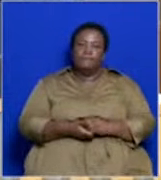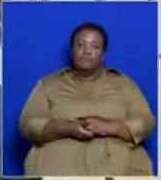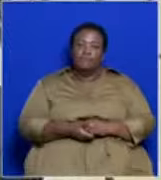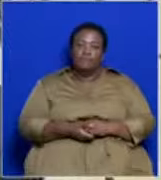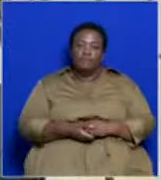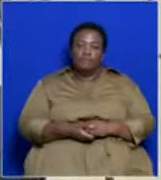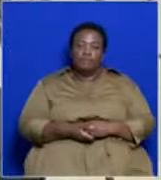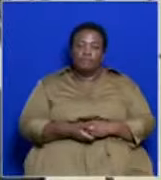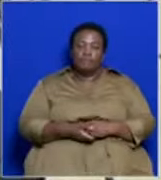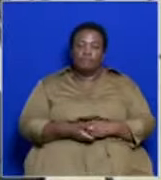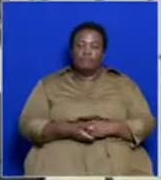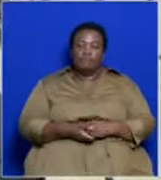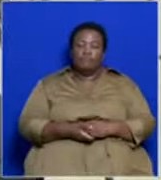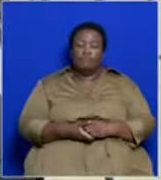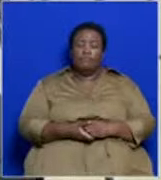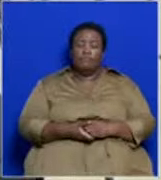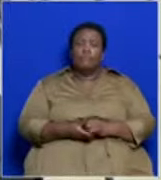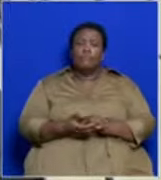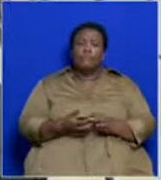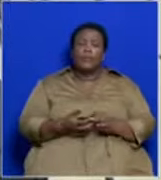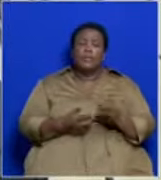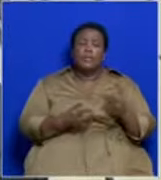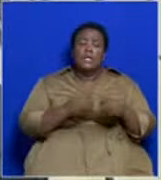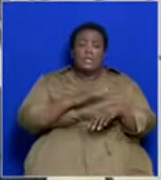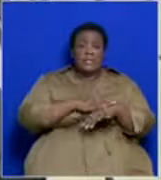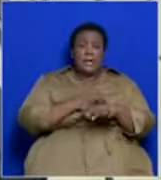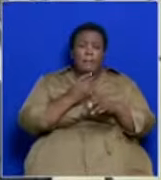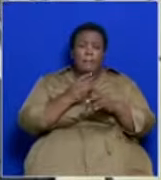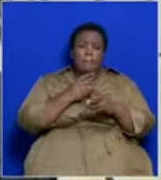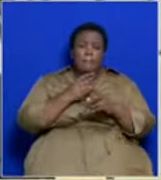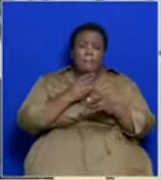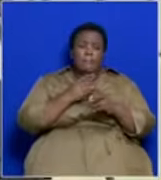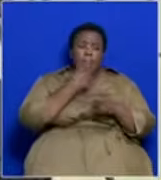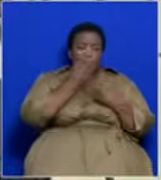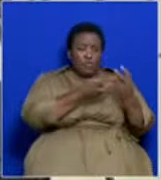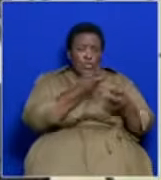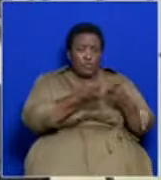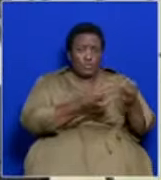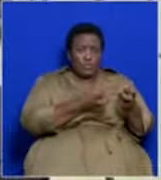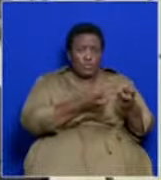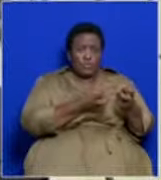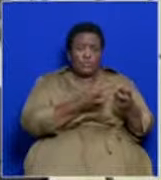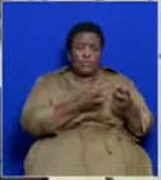During the search, the officers discovered low-grade